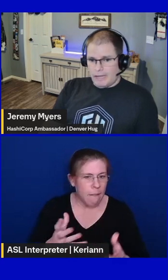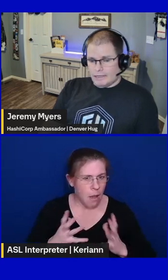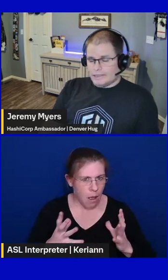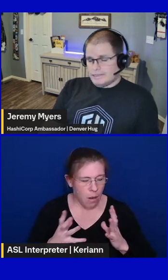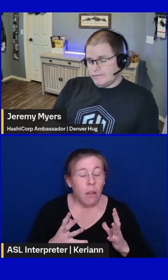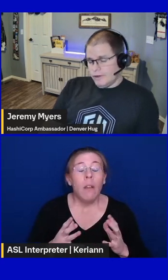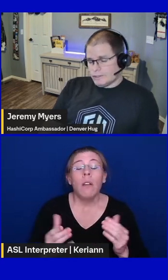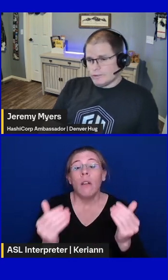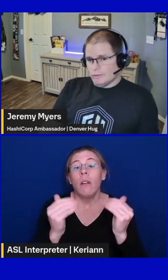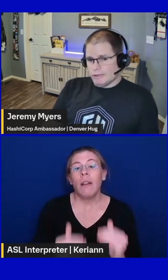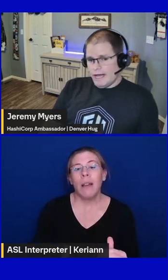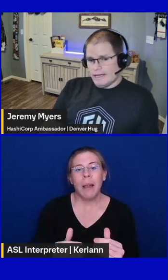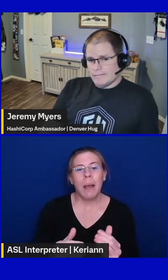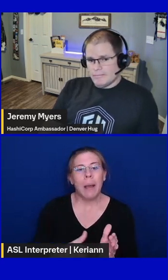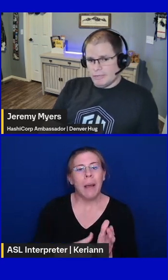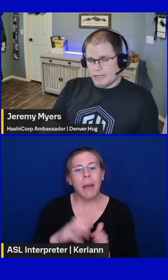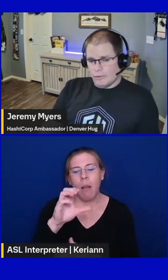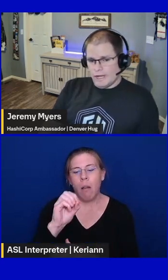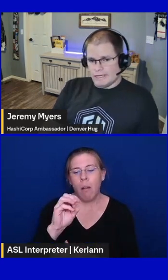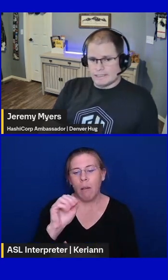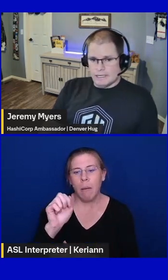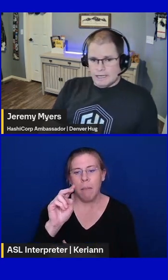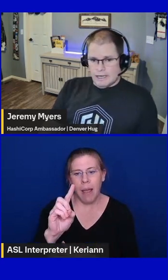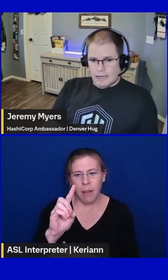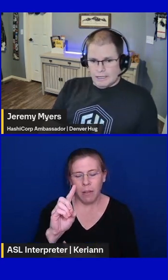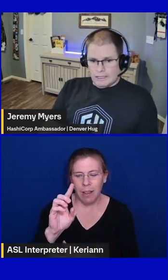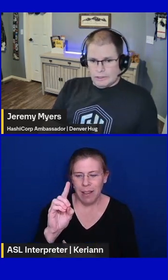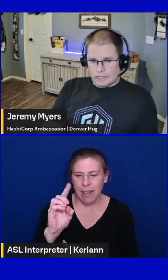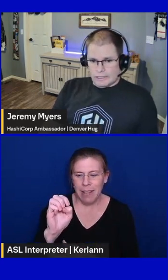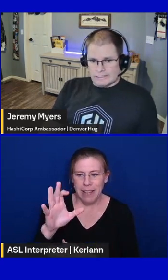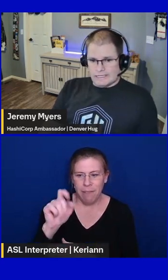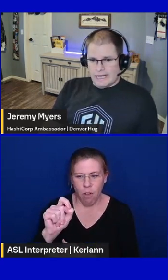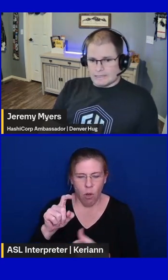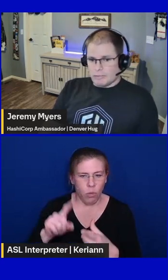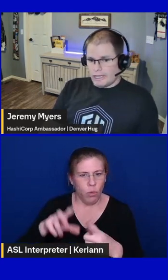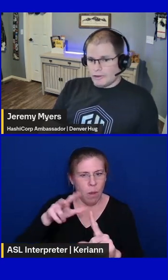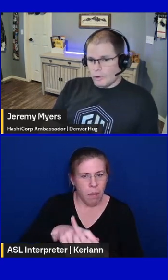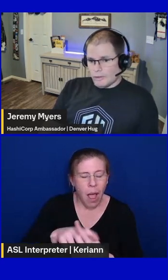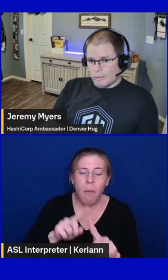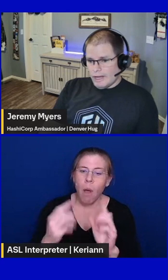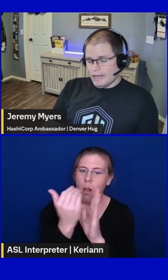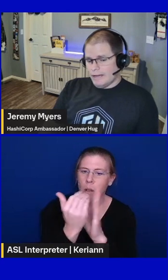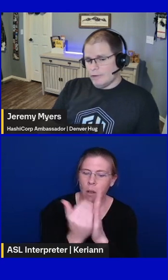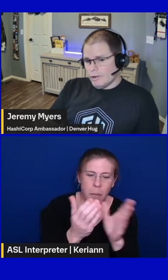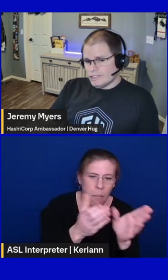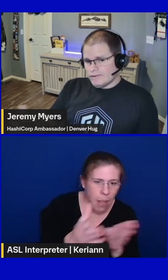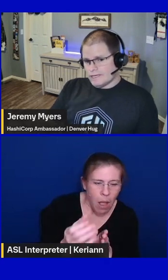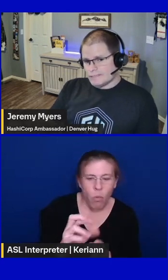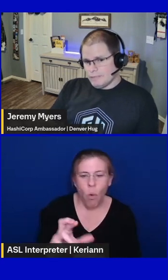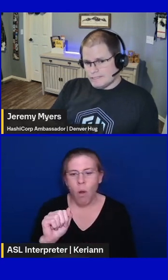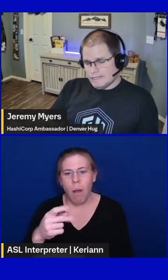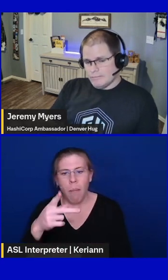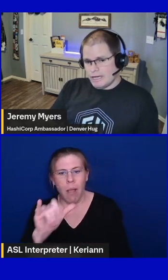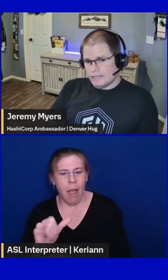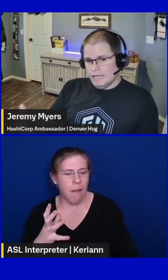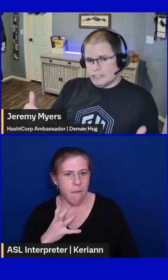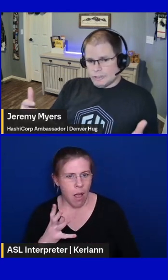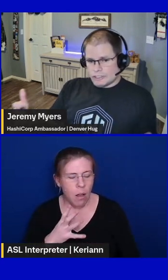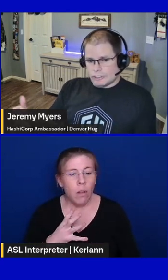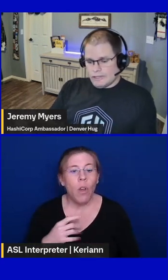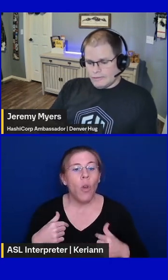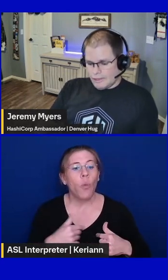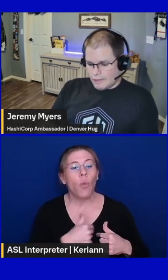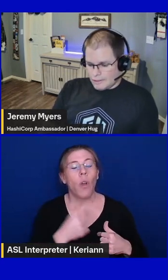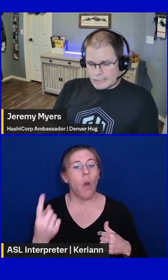next is our command, defaults to apply, but otherwise you can list it as plan or apply. I'm always very explicit in mine